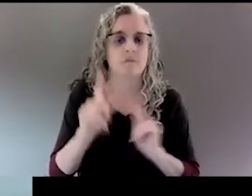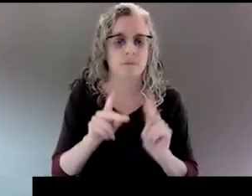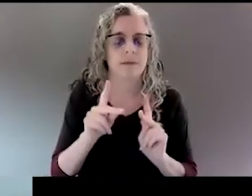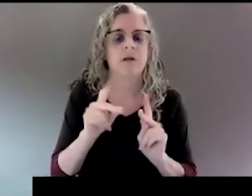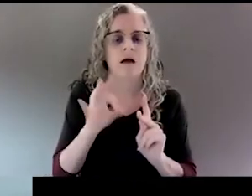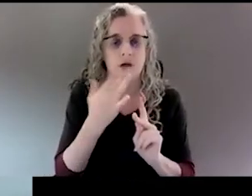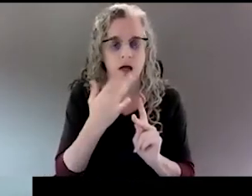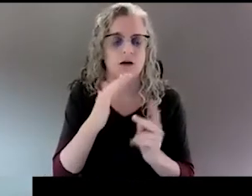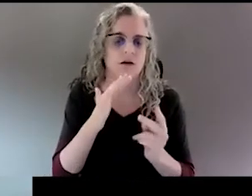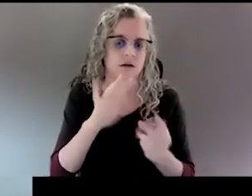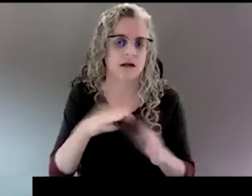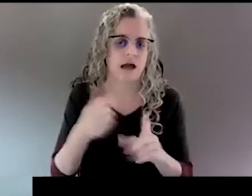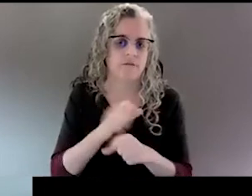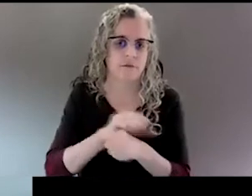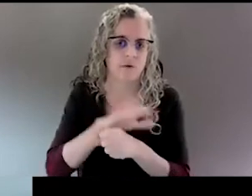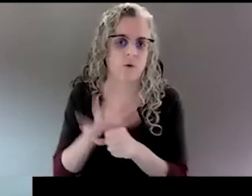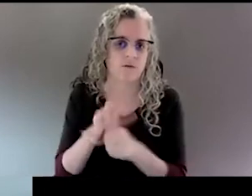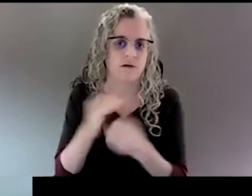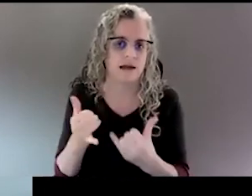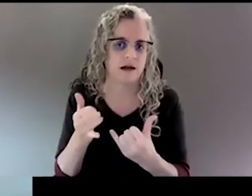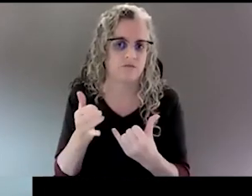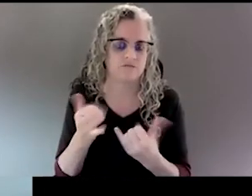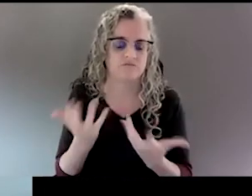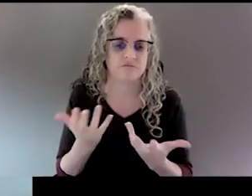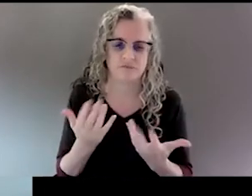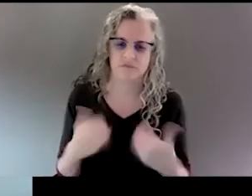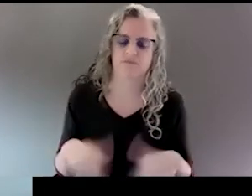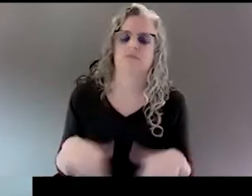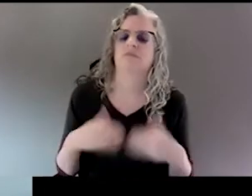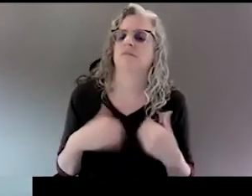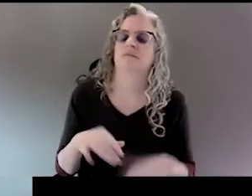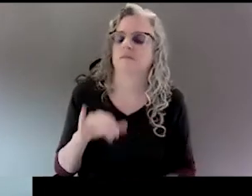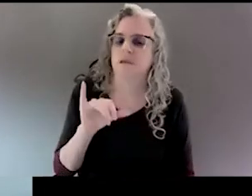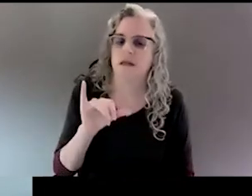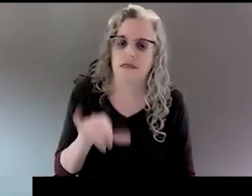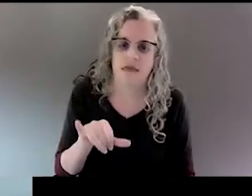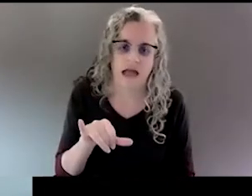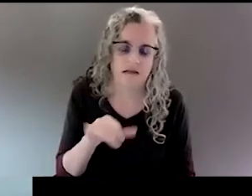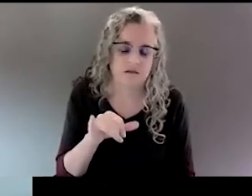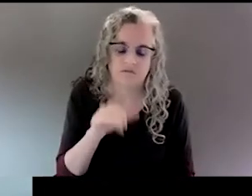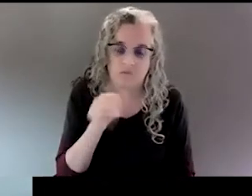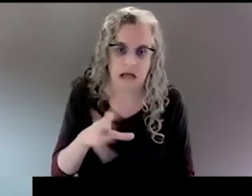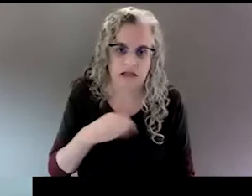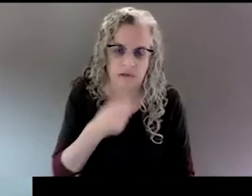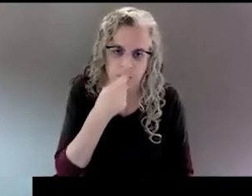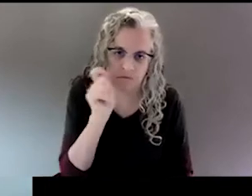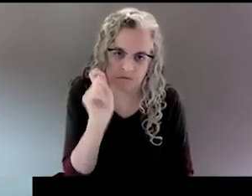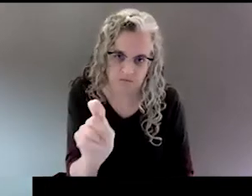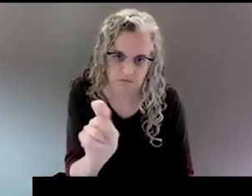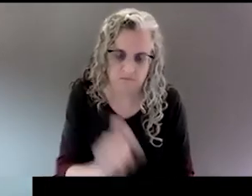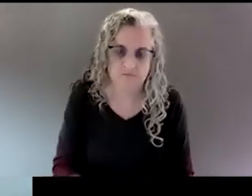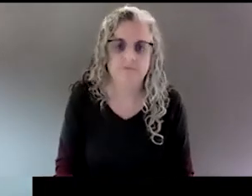just absolutely phenomenally unacceptable. Earlier, we talked about the need to